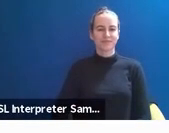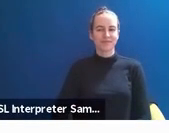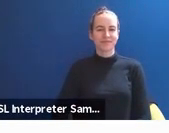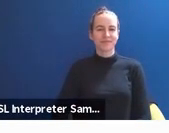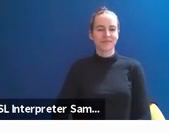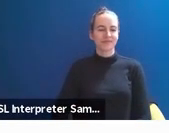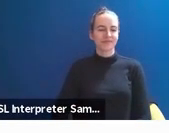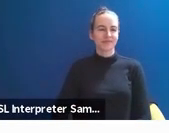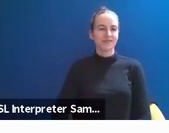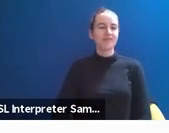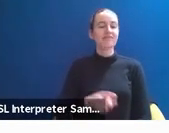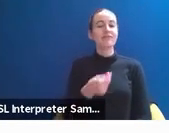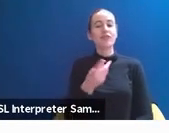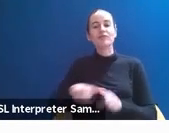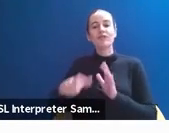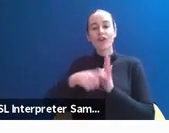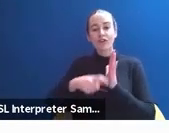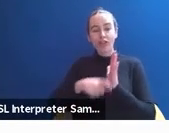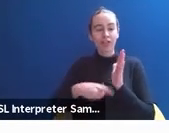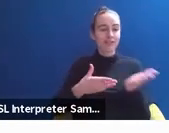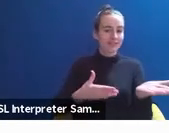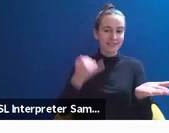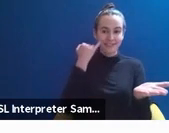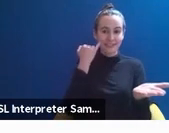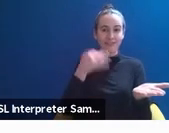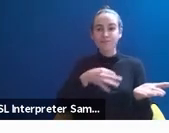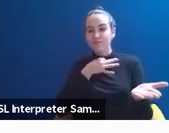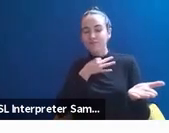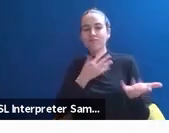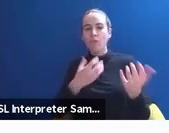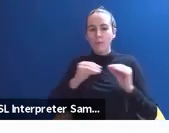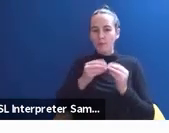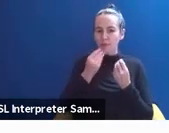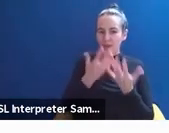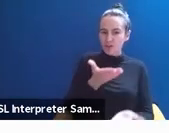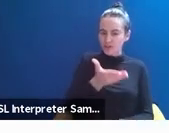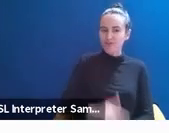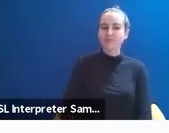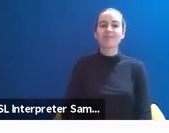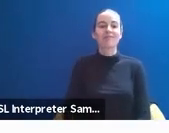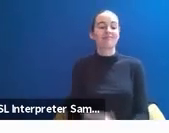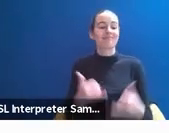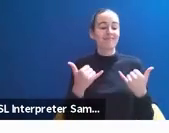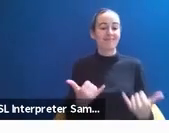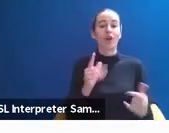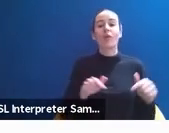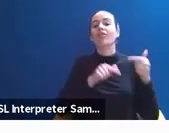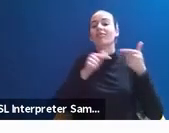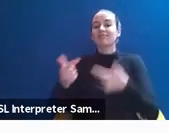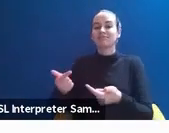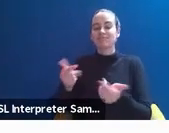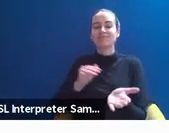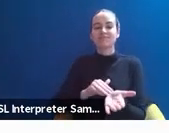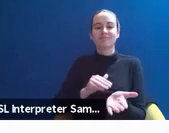There are a few articles referenced here if you would like to check out some more data. And now I would like to turn over the presentation to